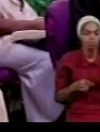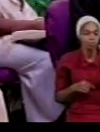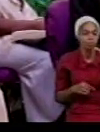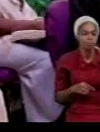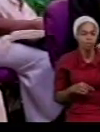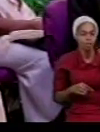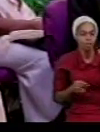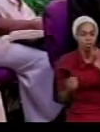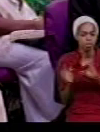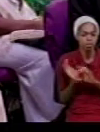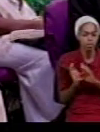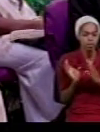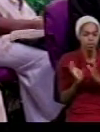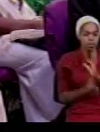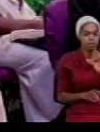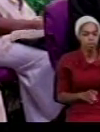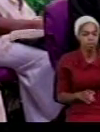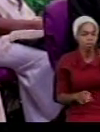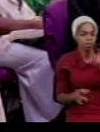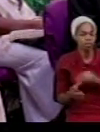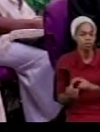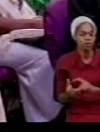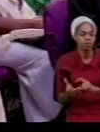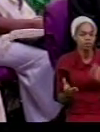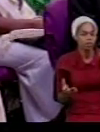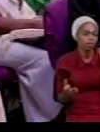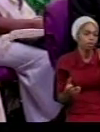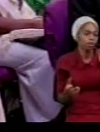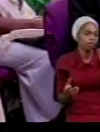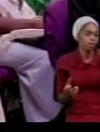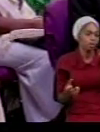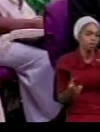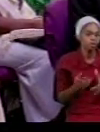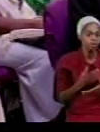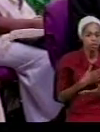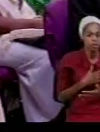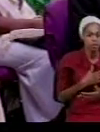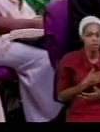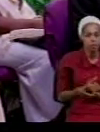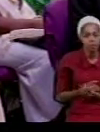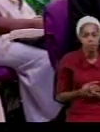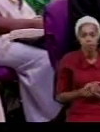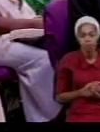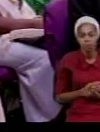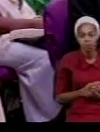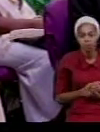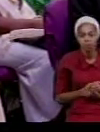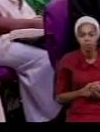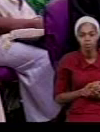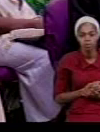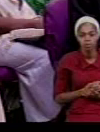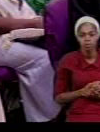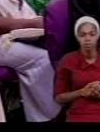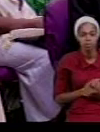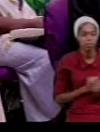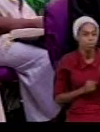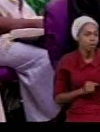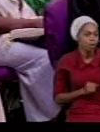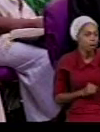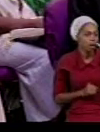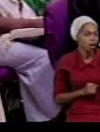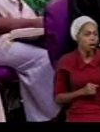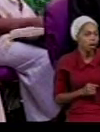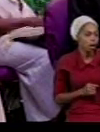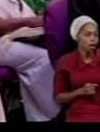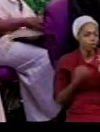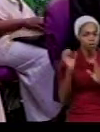in verse 11. And saw heaven. Second open. Corinthians. No, Acts of